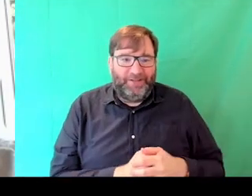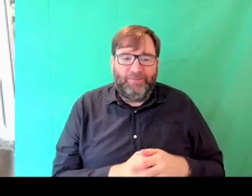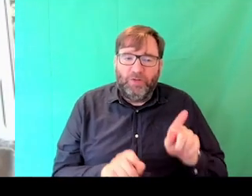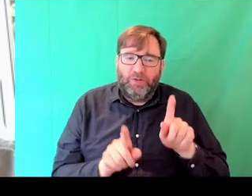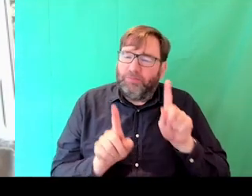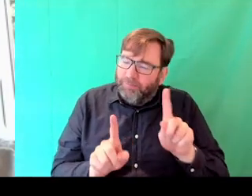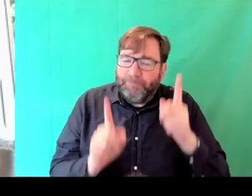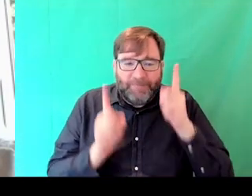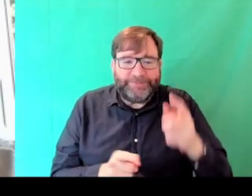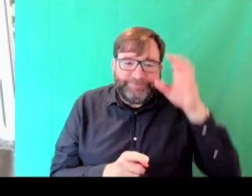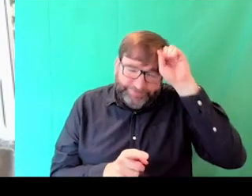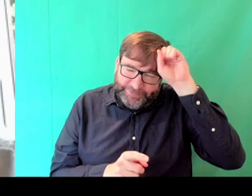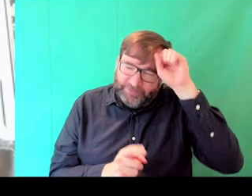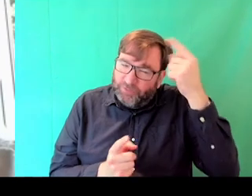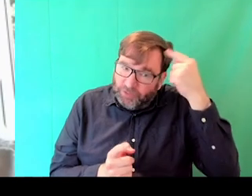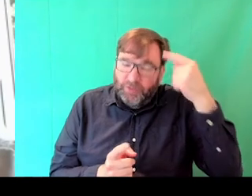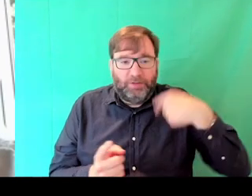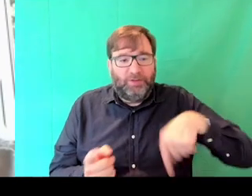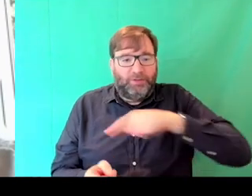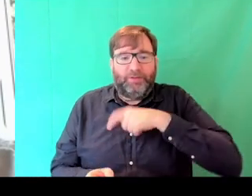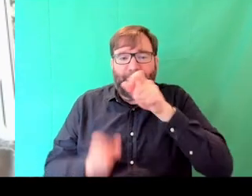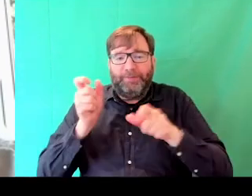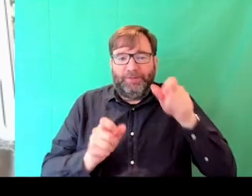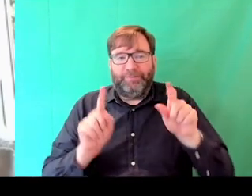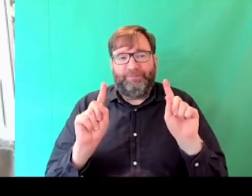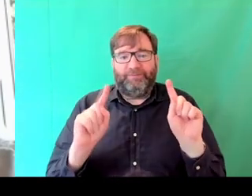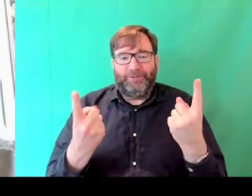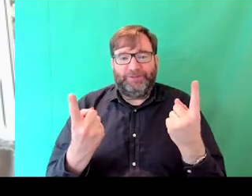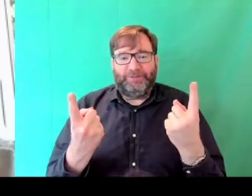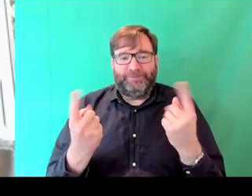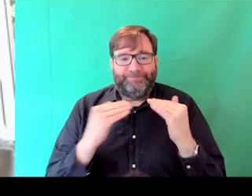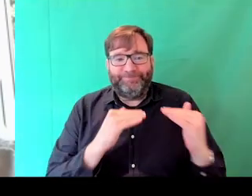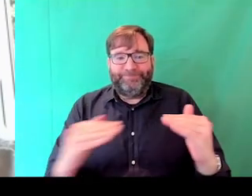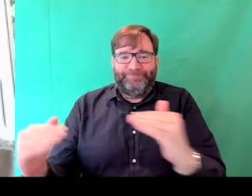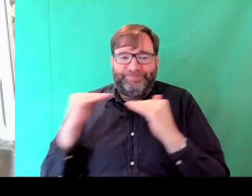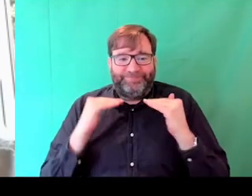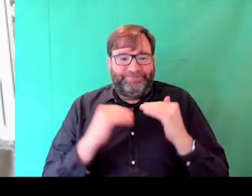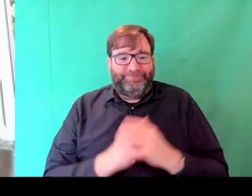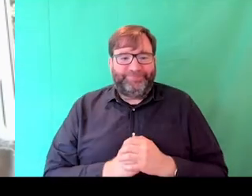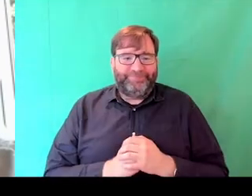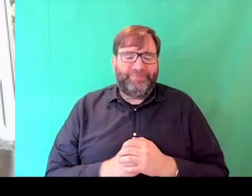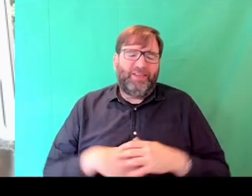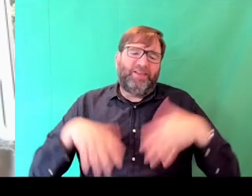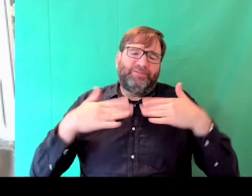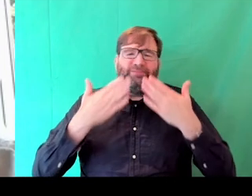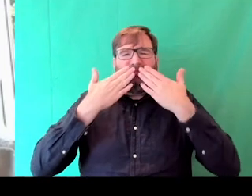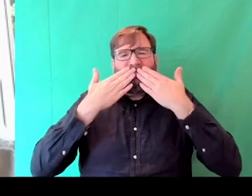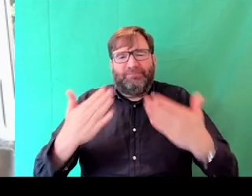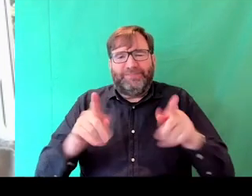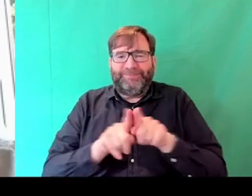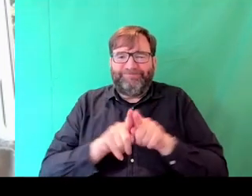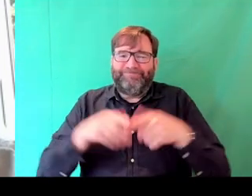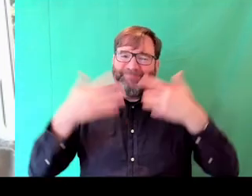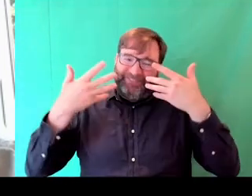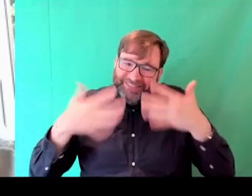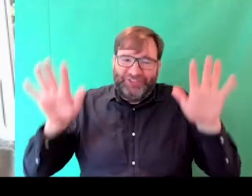right? And engage with empathy, I think, is such a huge thing. And we've heard incredible sound bites, incredible stories from three incredible